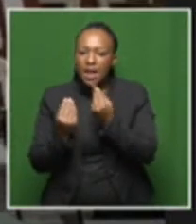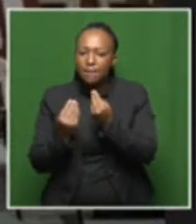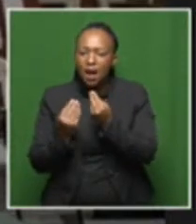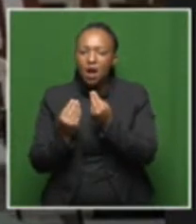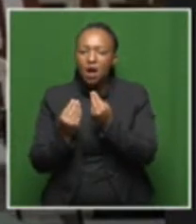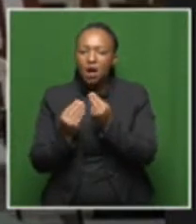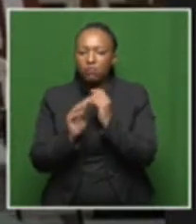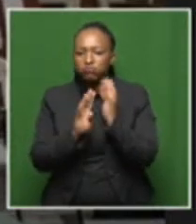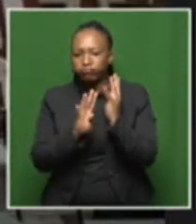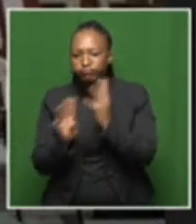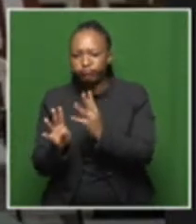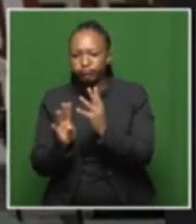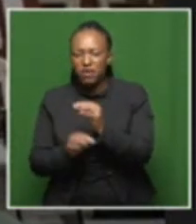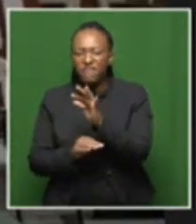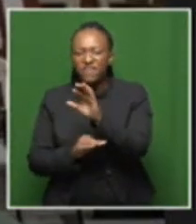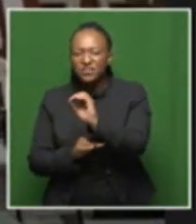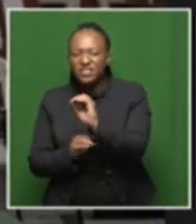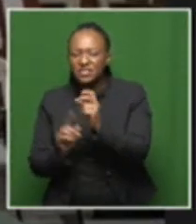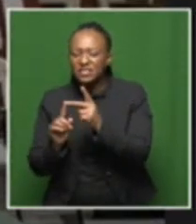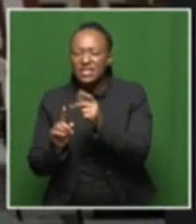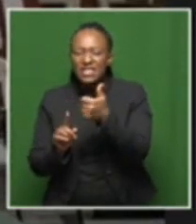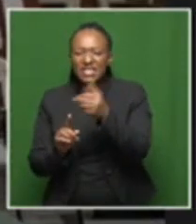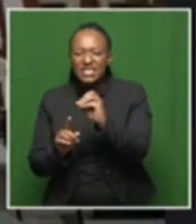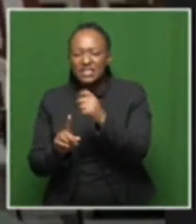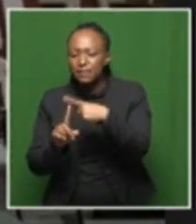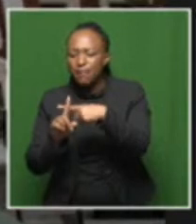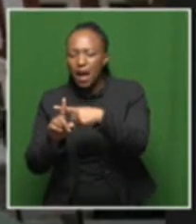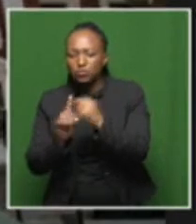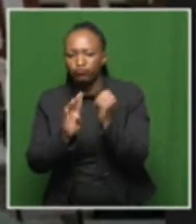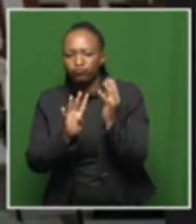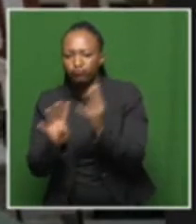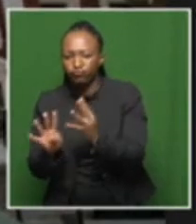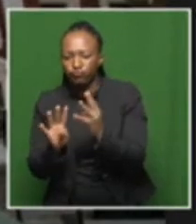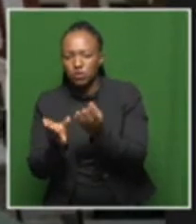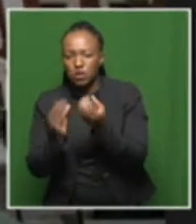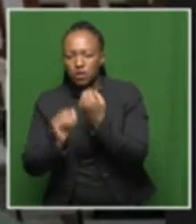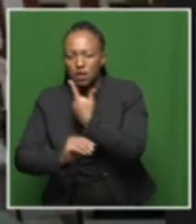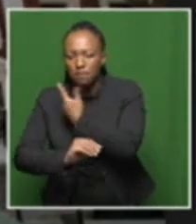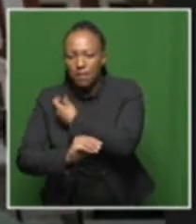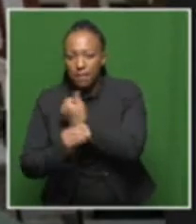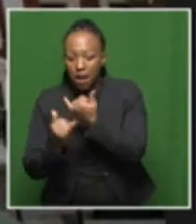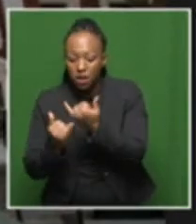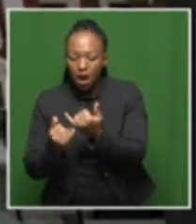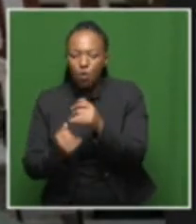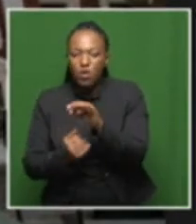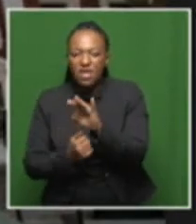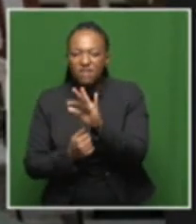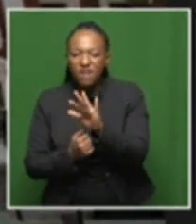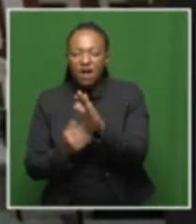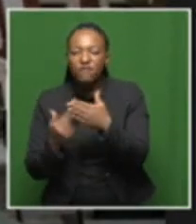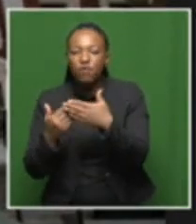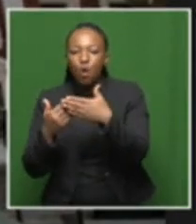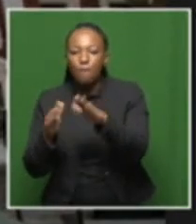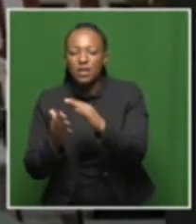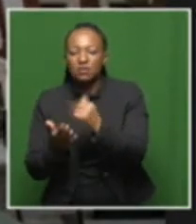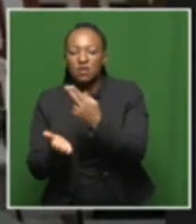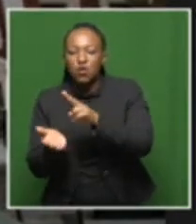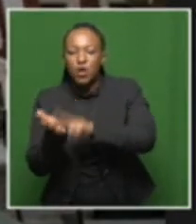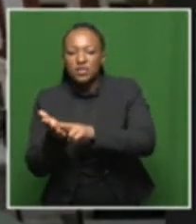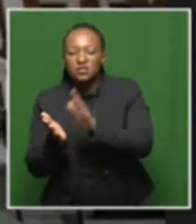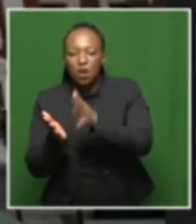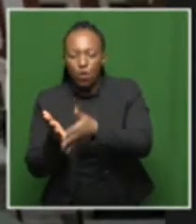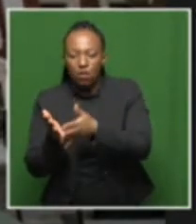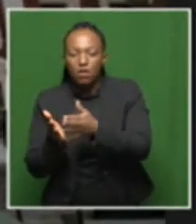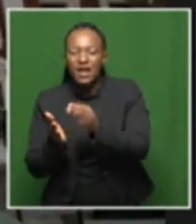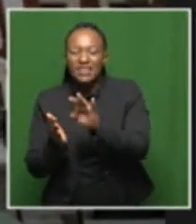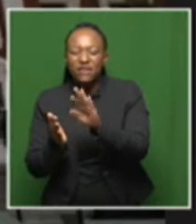of the 50 plus, the 60 plus, and now with the 35 plus who will be registering, we're expecting even